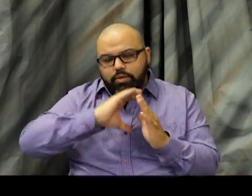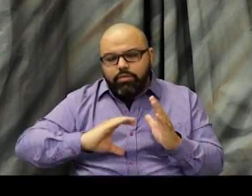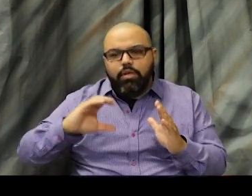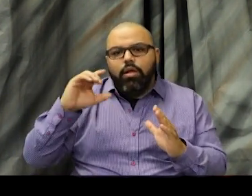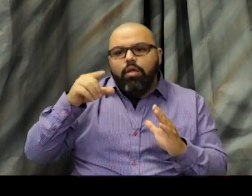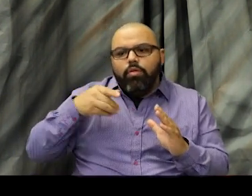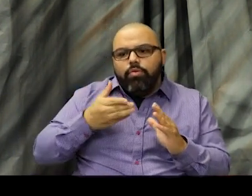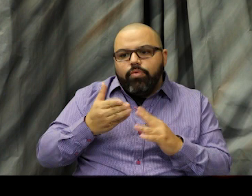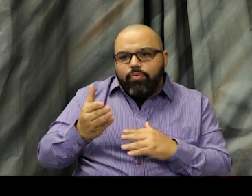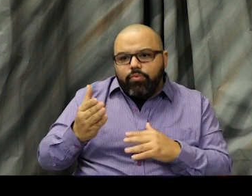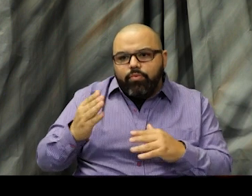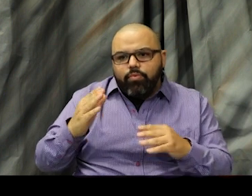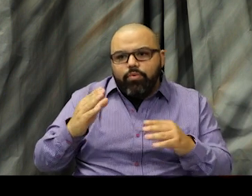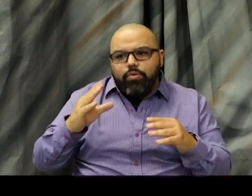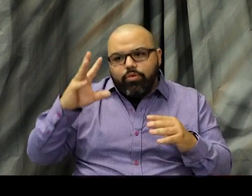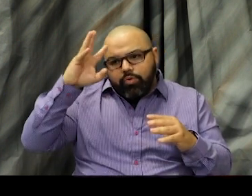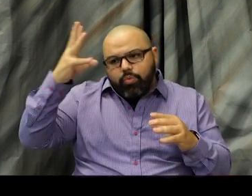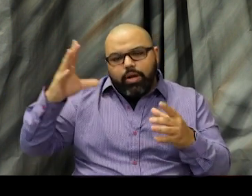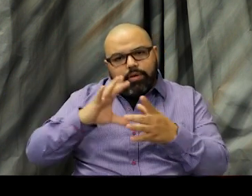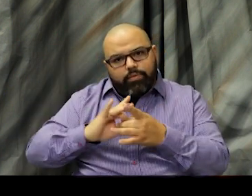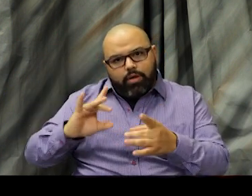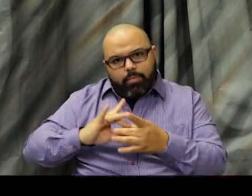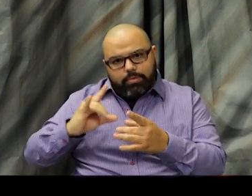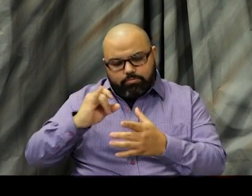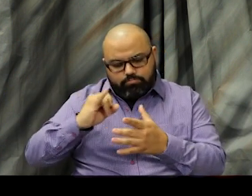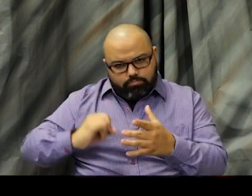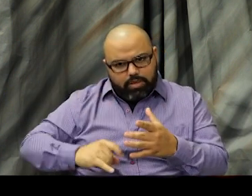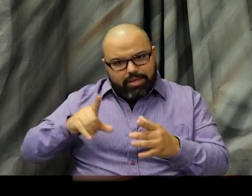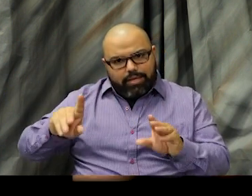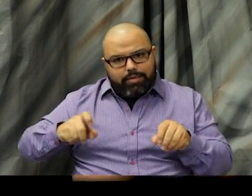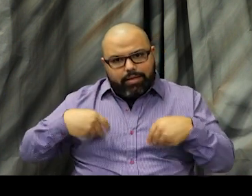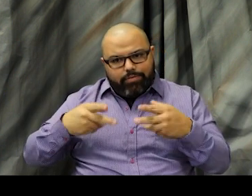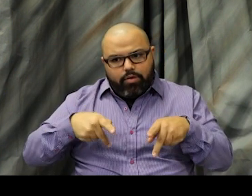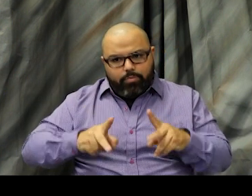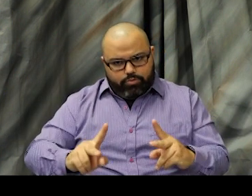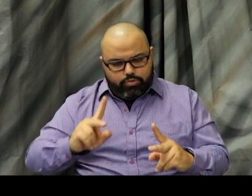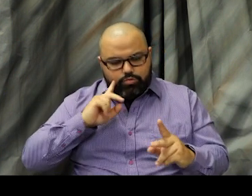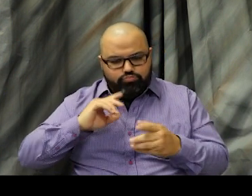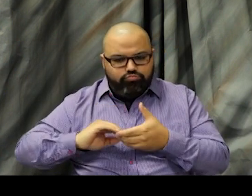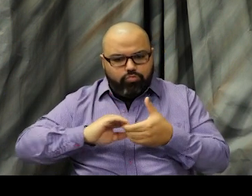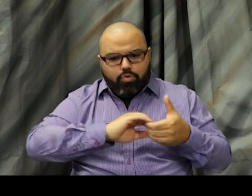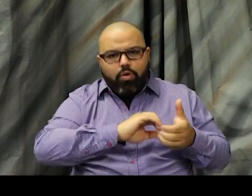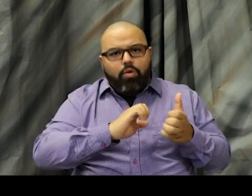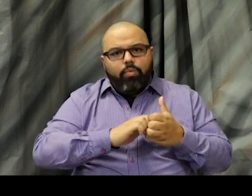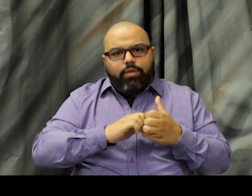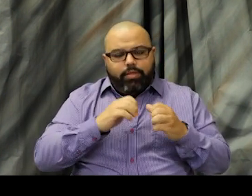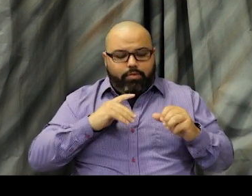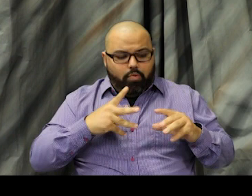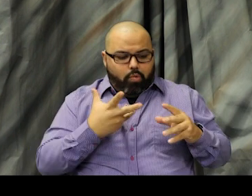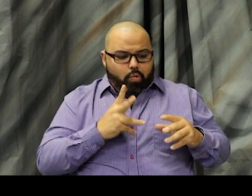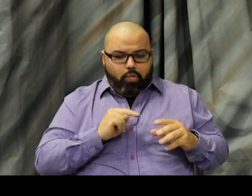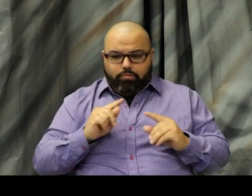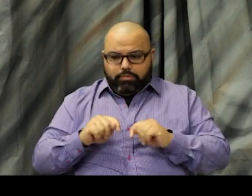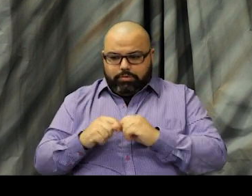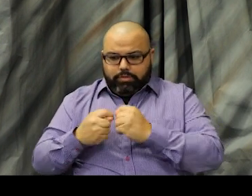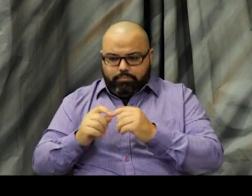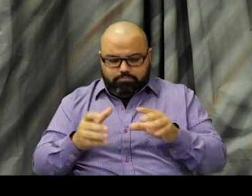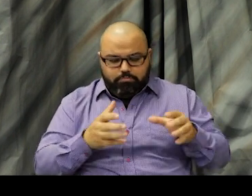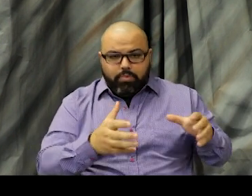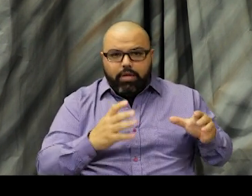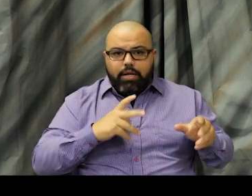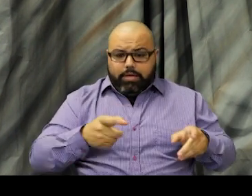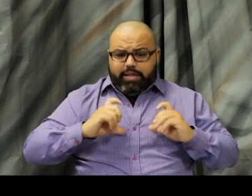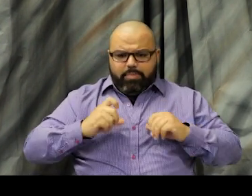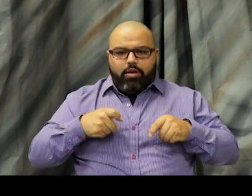through the Creative Commons illustrations. That gave them an opportunity to collaborate with their individual teams, and also gave